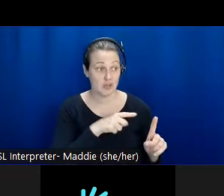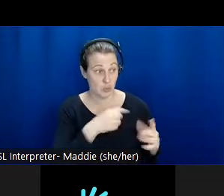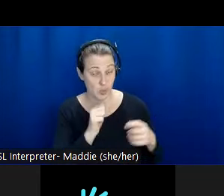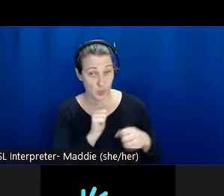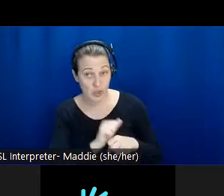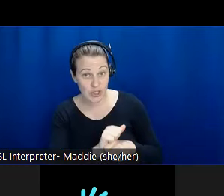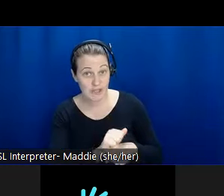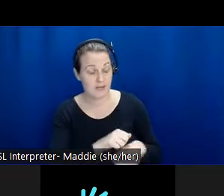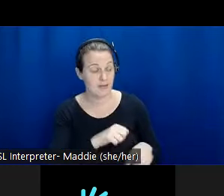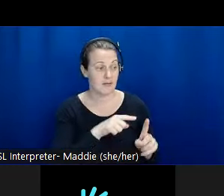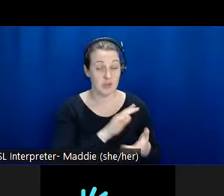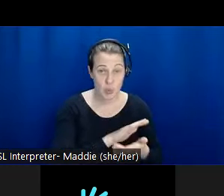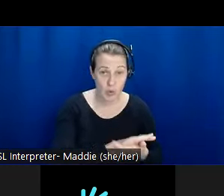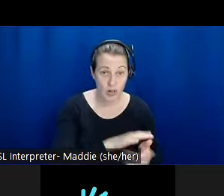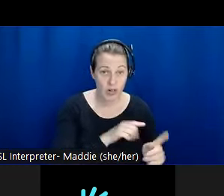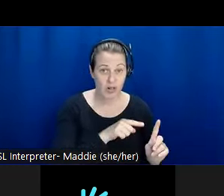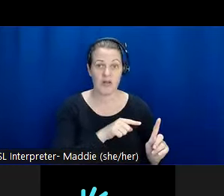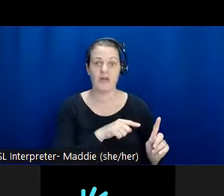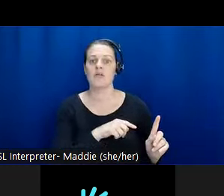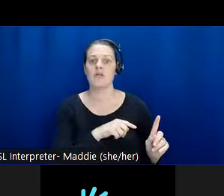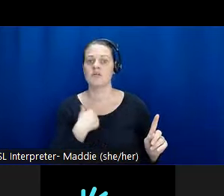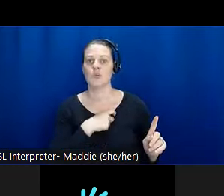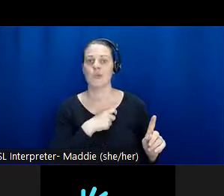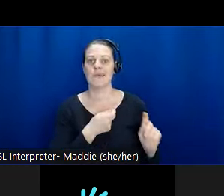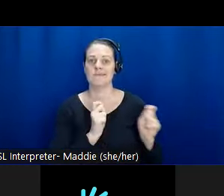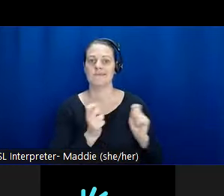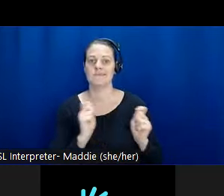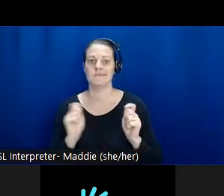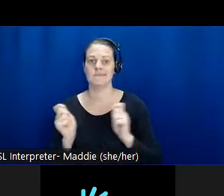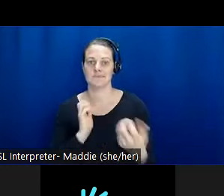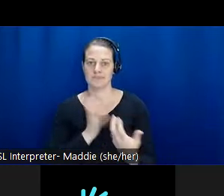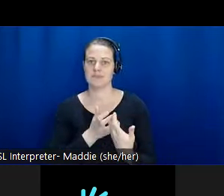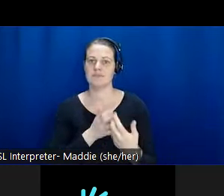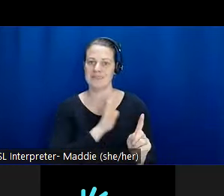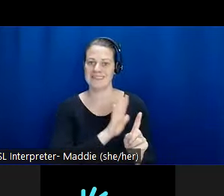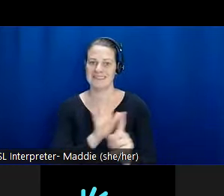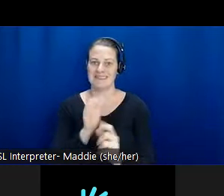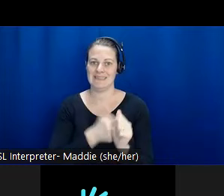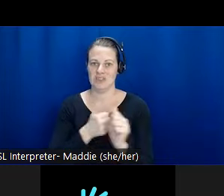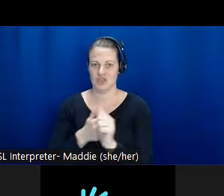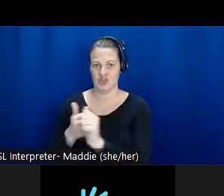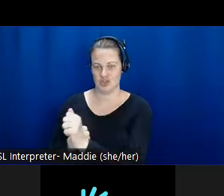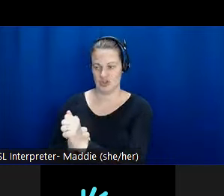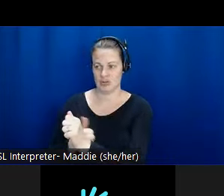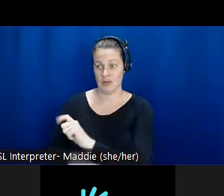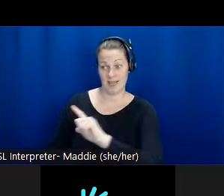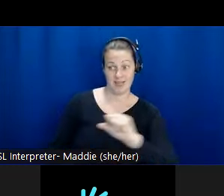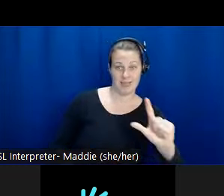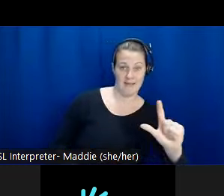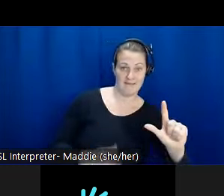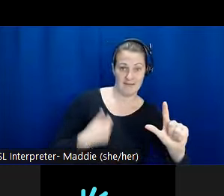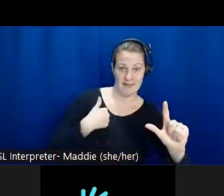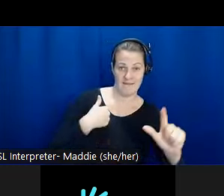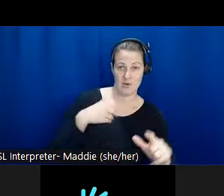school? And that's what we tailor it based off. On the left, there is a picture of a reading acuity